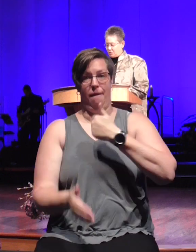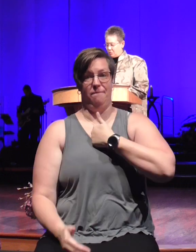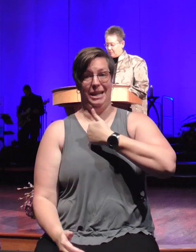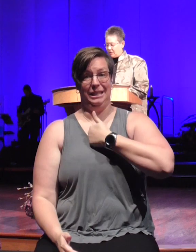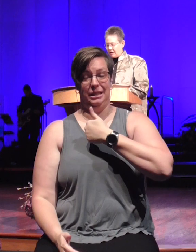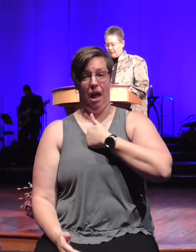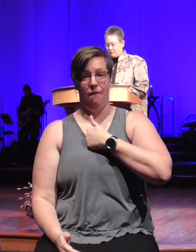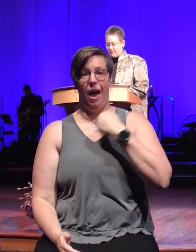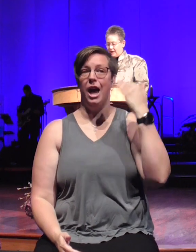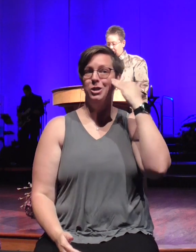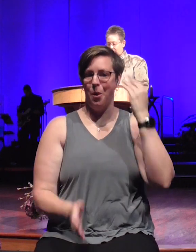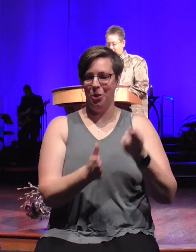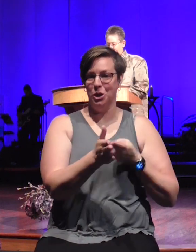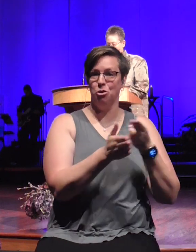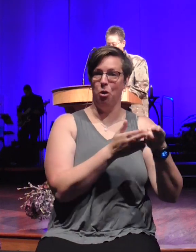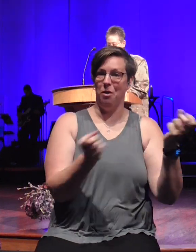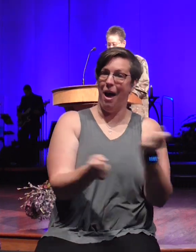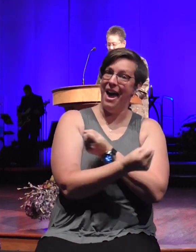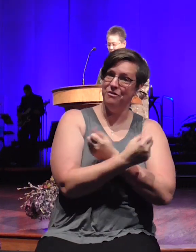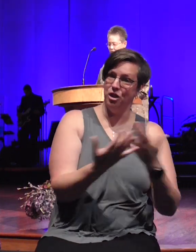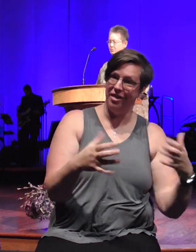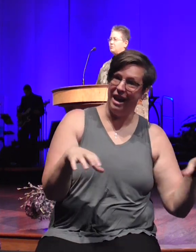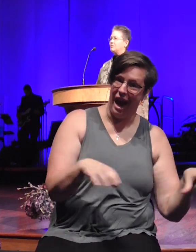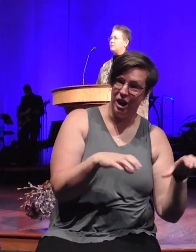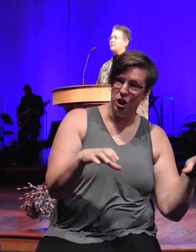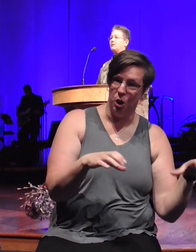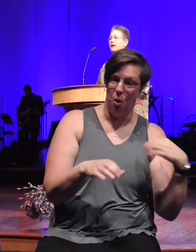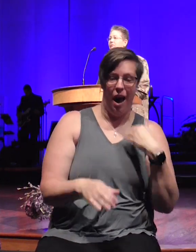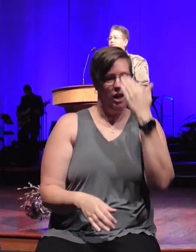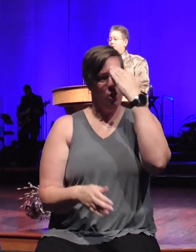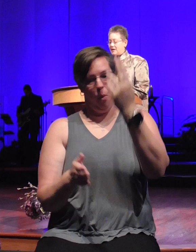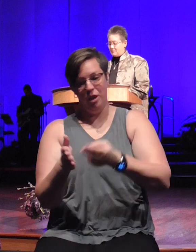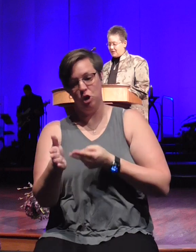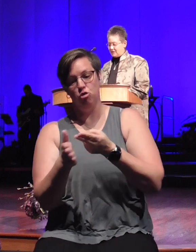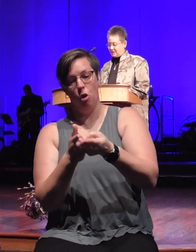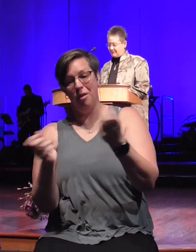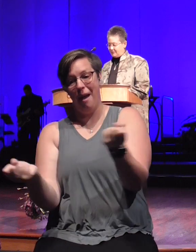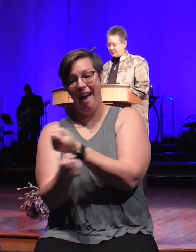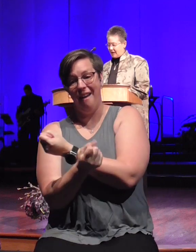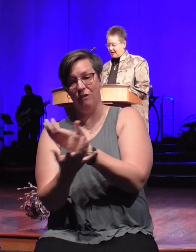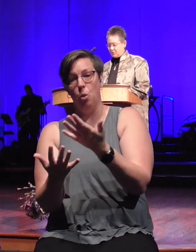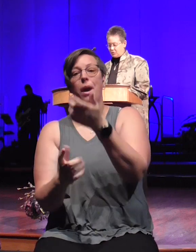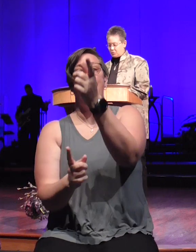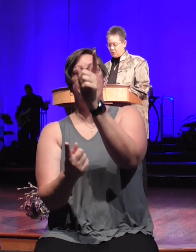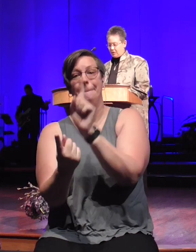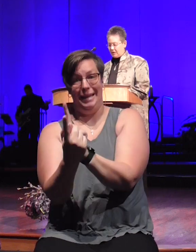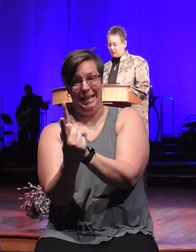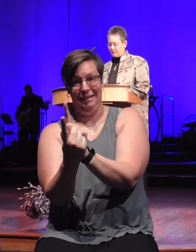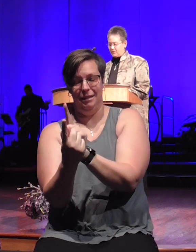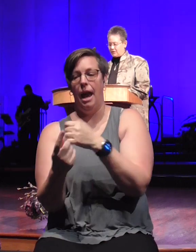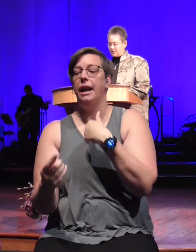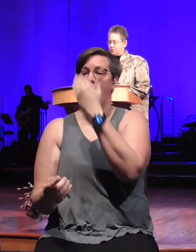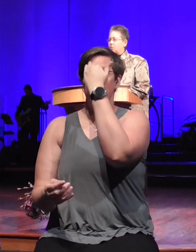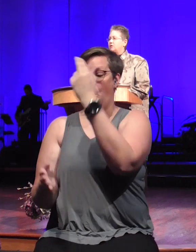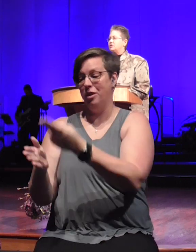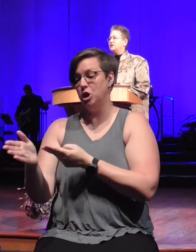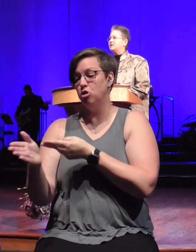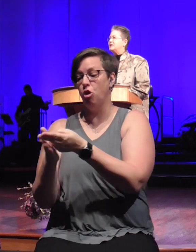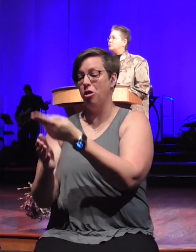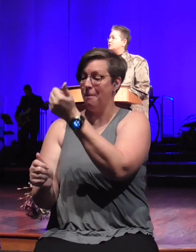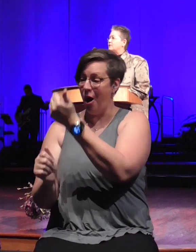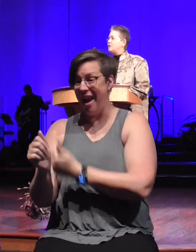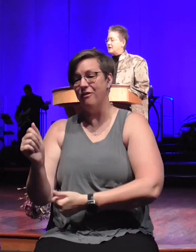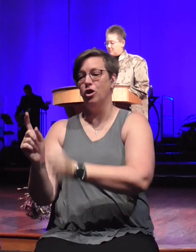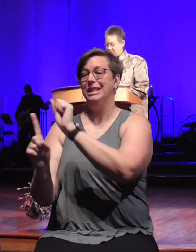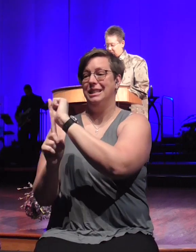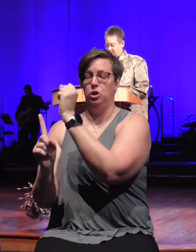know the truth about everything I do. I know the truth about everyone I meet. I know the truth about every situation